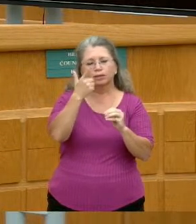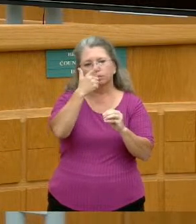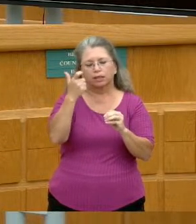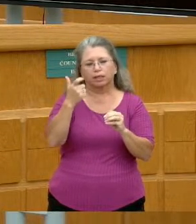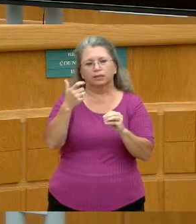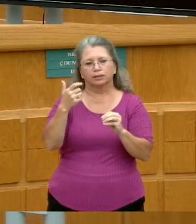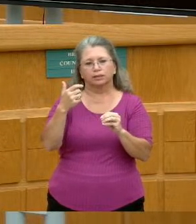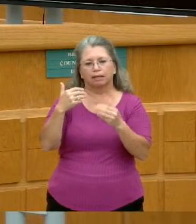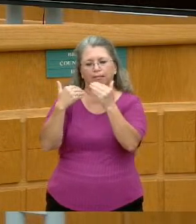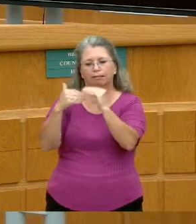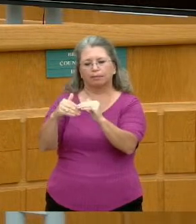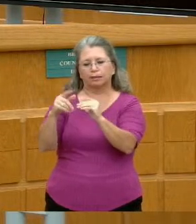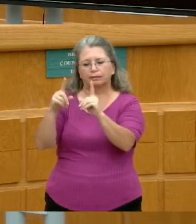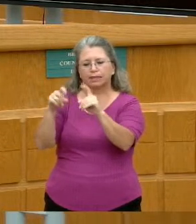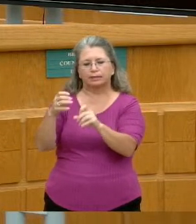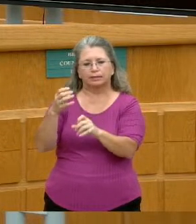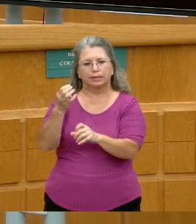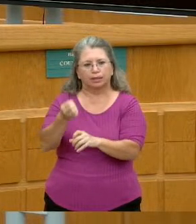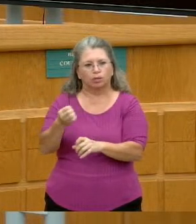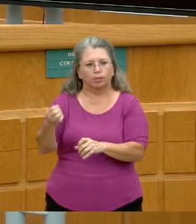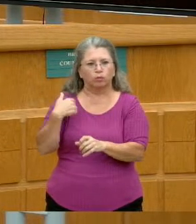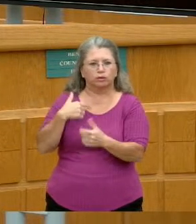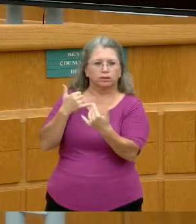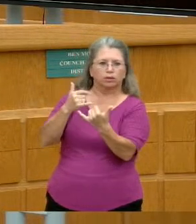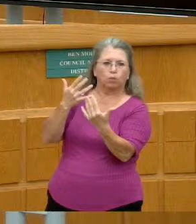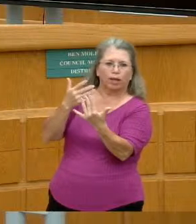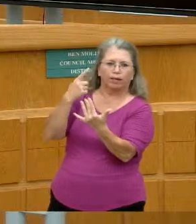still waiting on some of the supplies from the state.